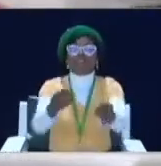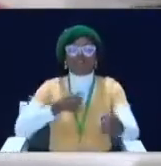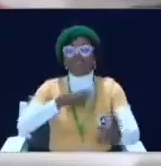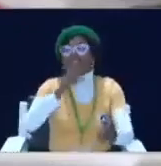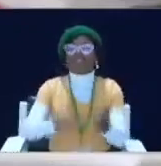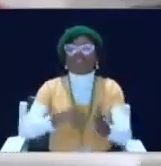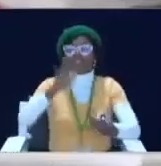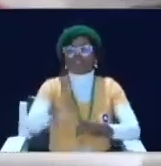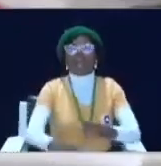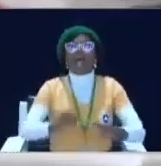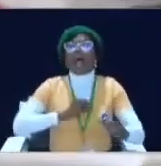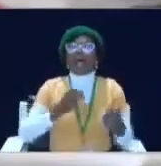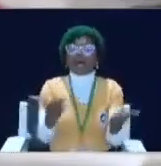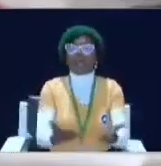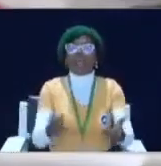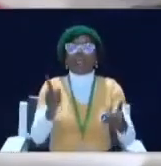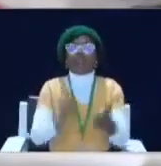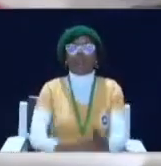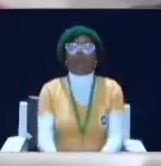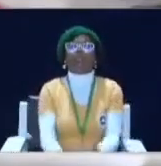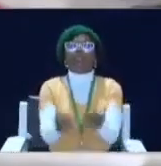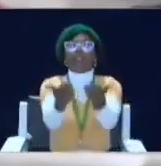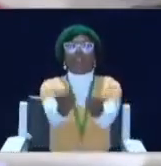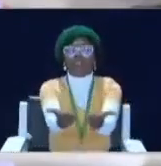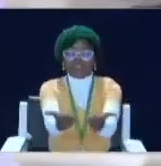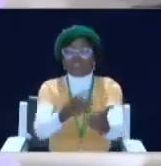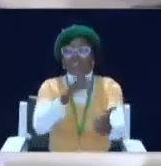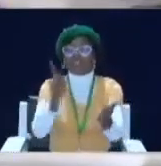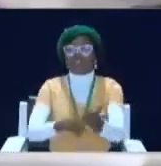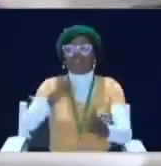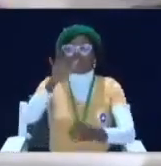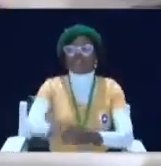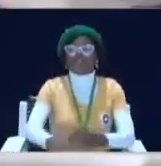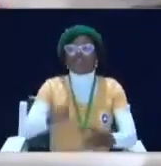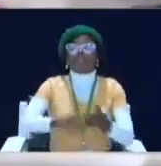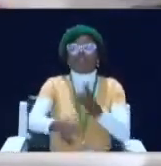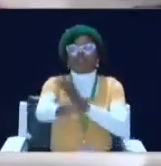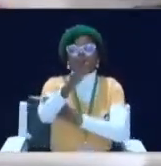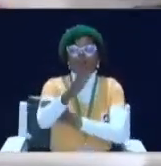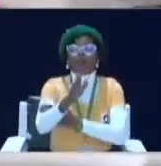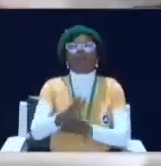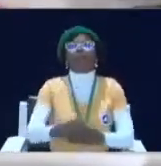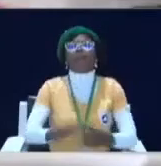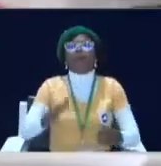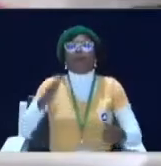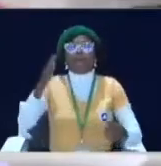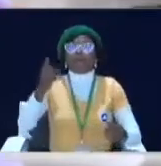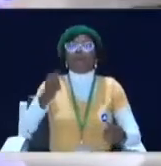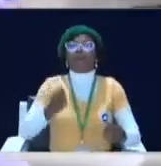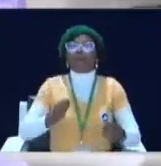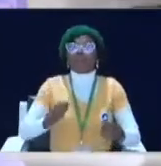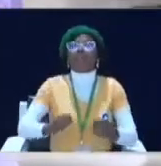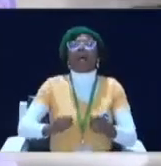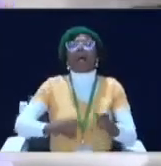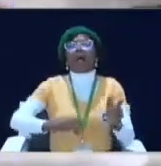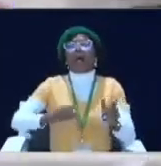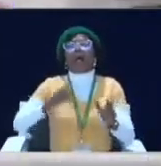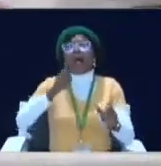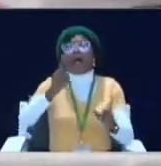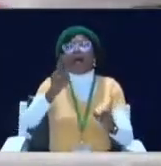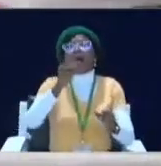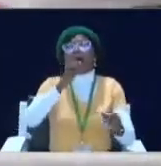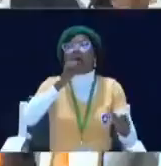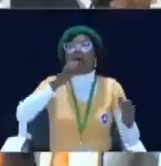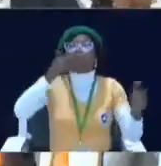God and to dedicate Fola Shewa, Okwemi Posi, Anifowoshe. Praise the